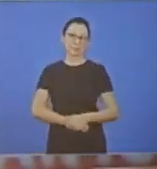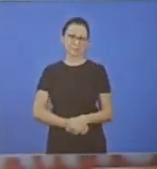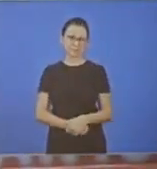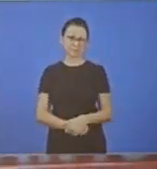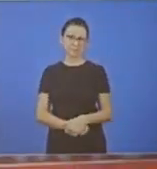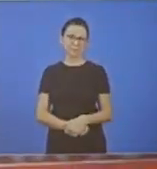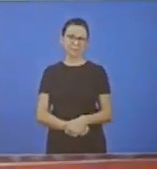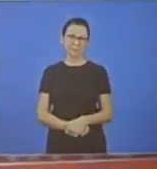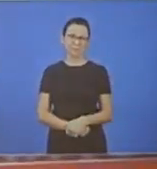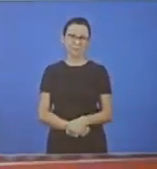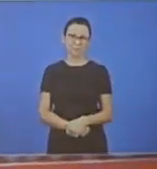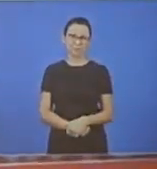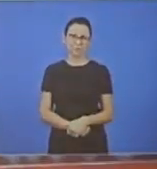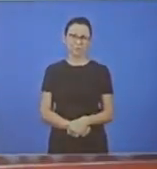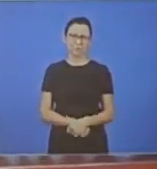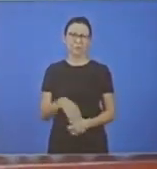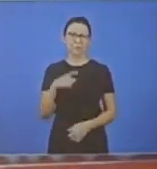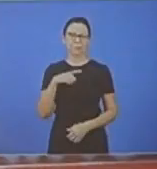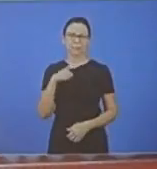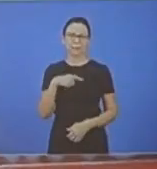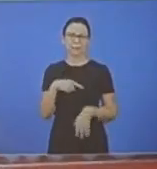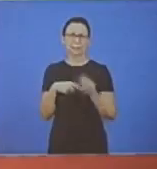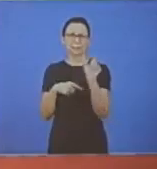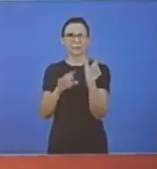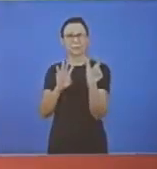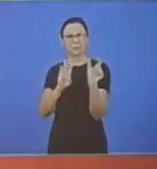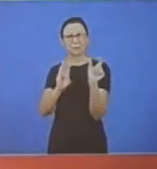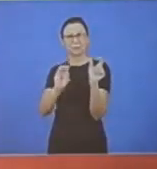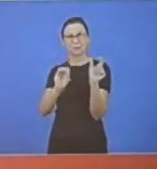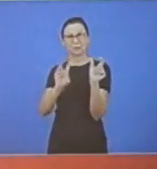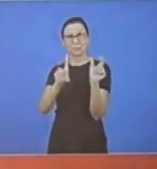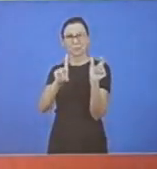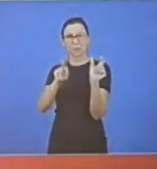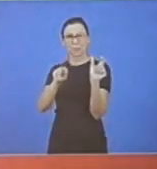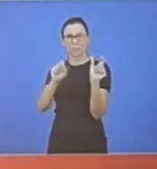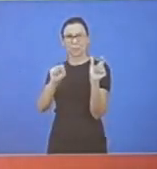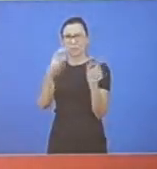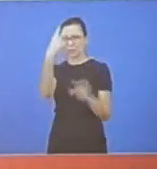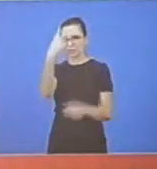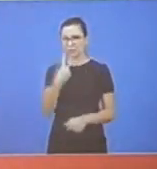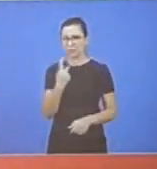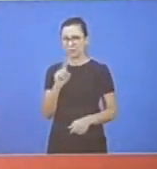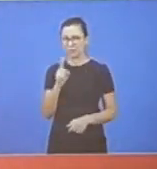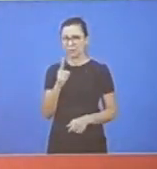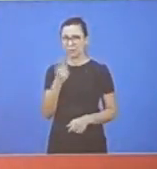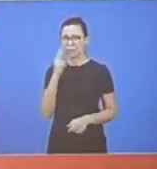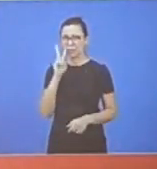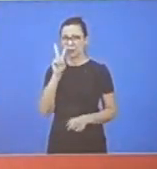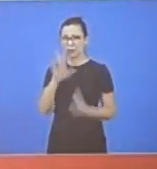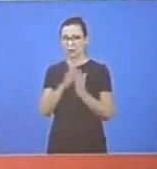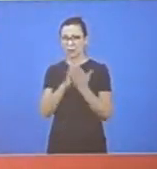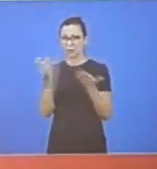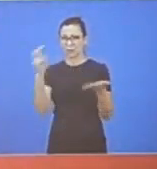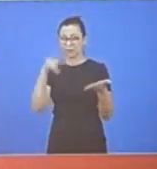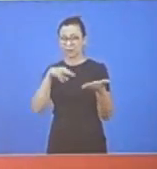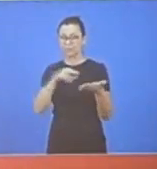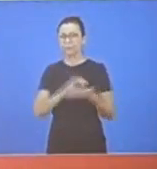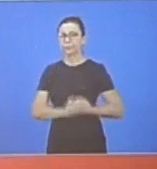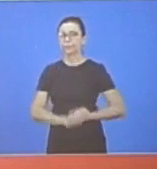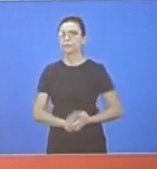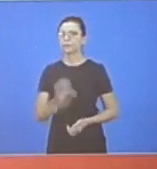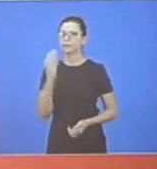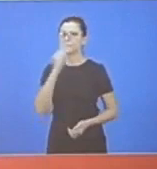many times? Four times. Don't look at me, look at the Bible. So how